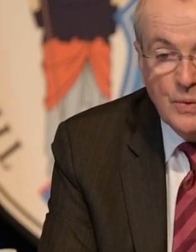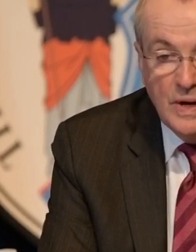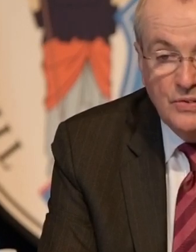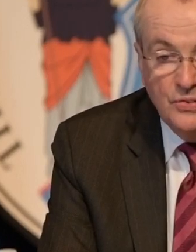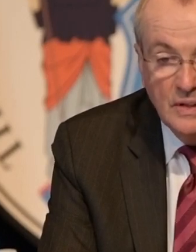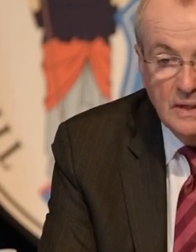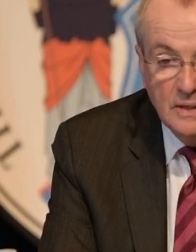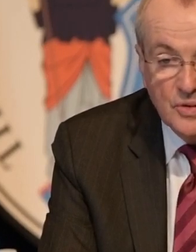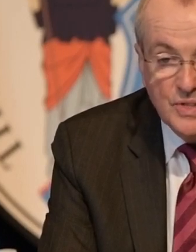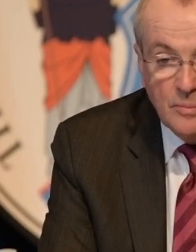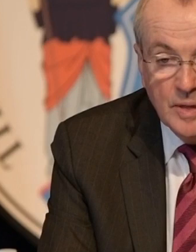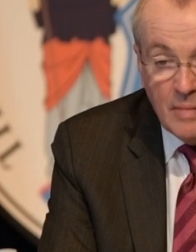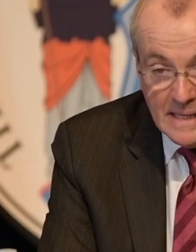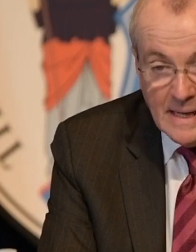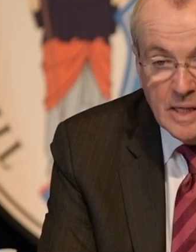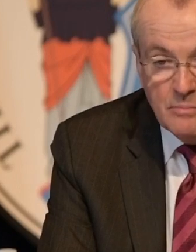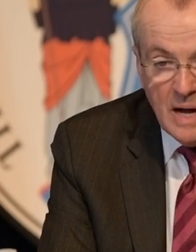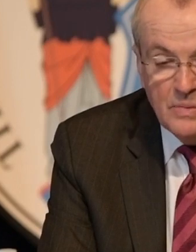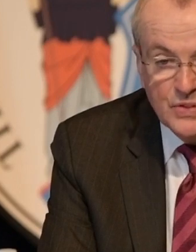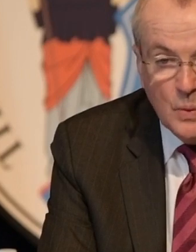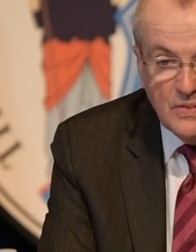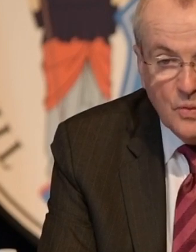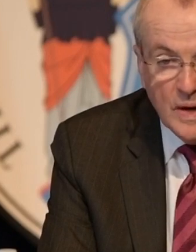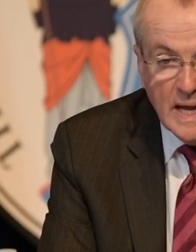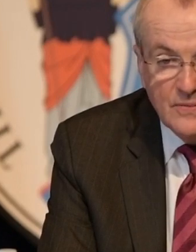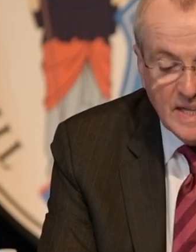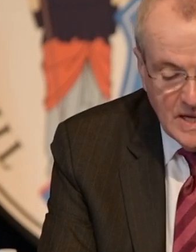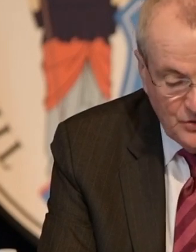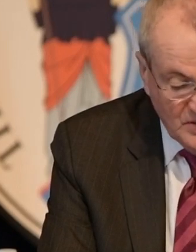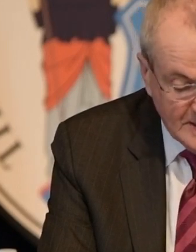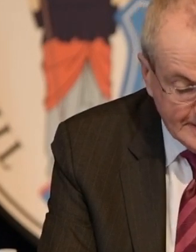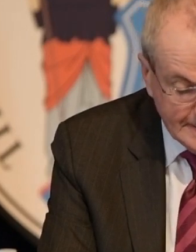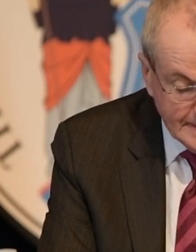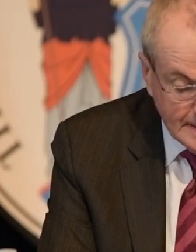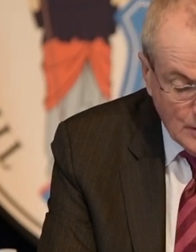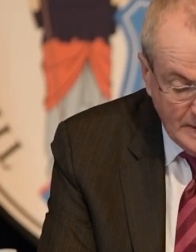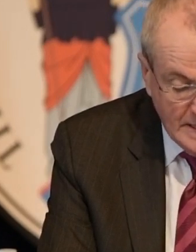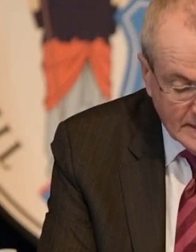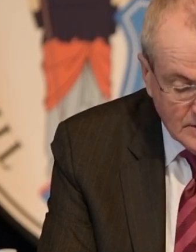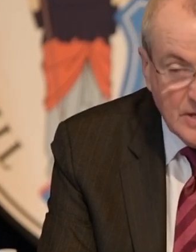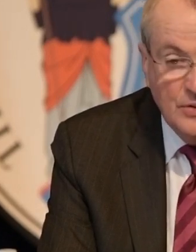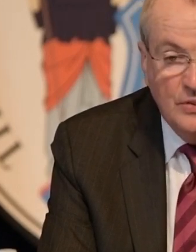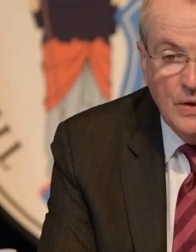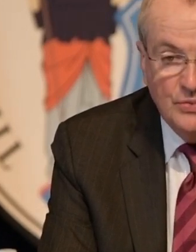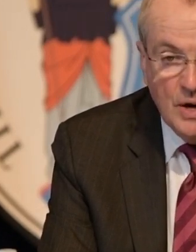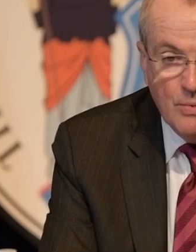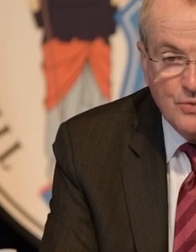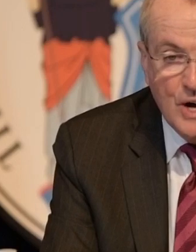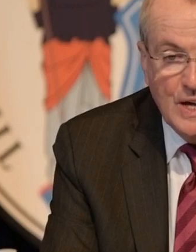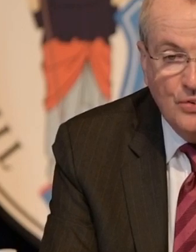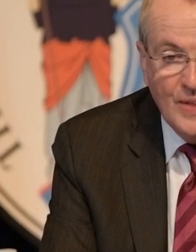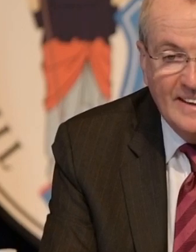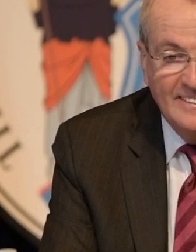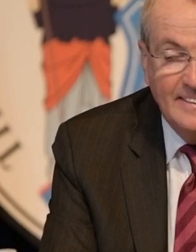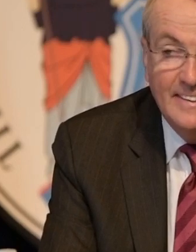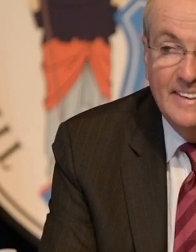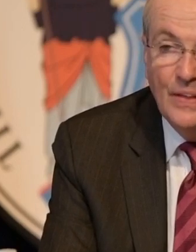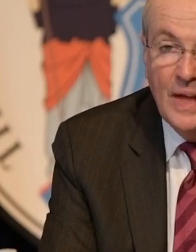3 weeks for doubling. My county, Monmouth, 24 and a half days. We need to continue to see those numbers rise